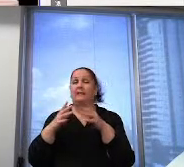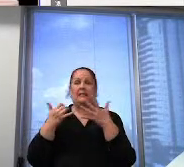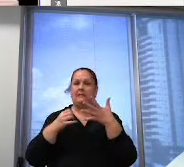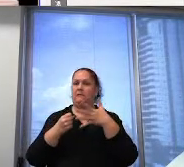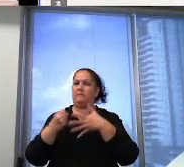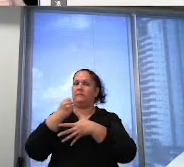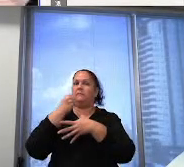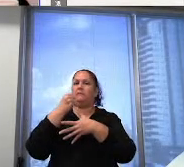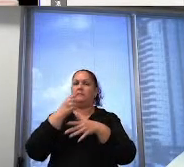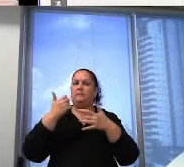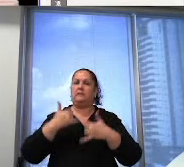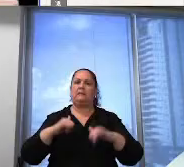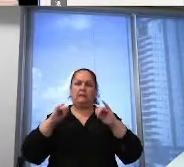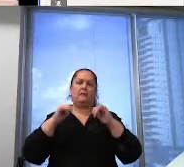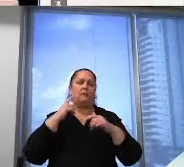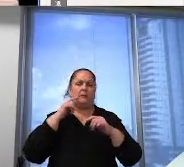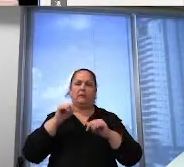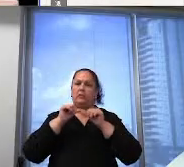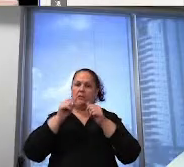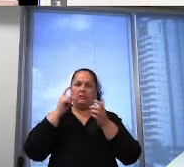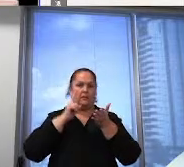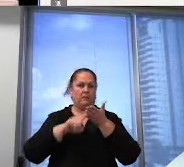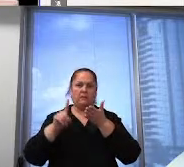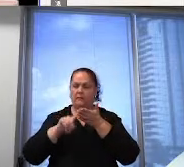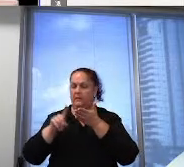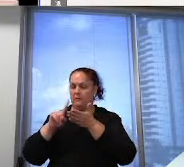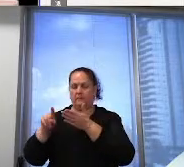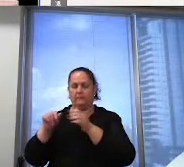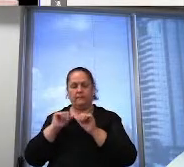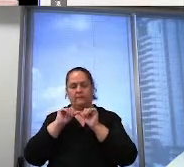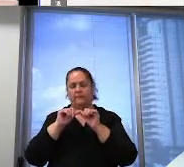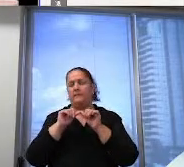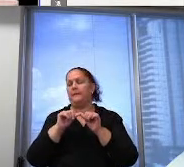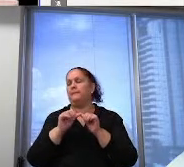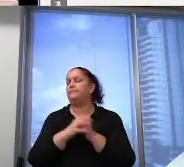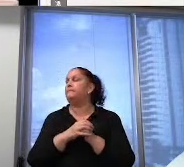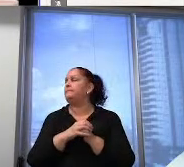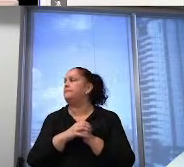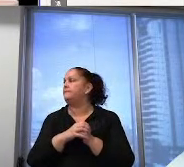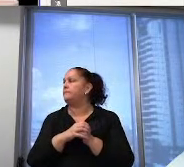are still our top priority lines, and we will continue to do inspections on them.